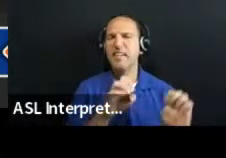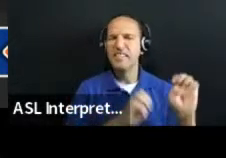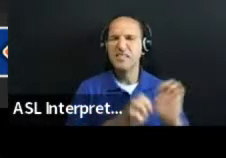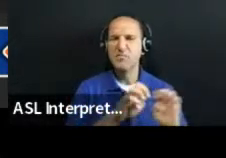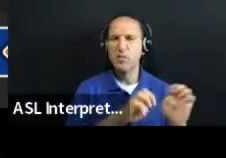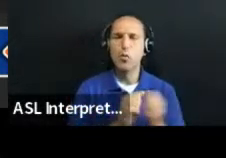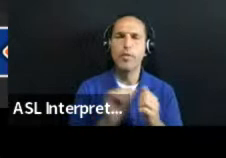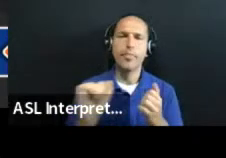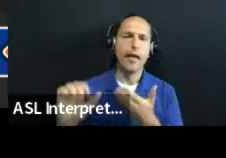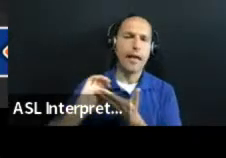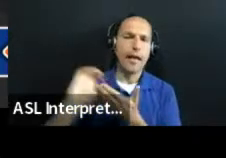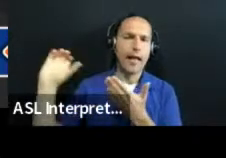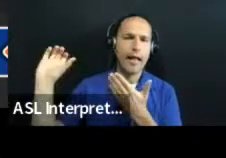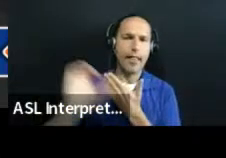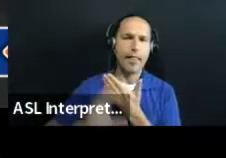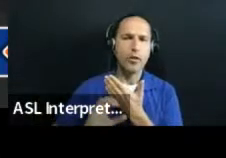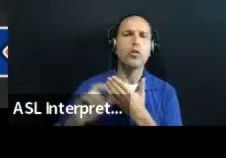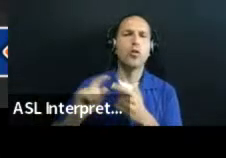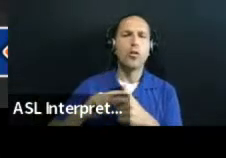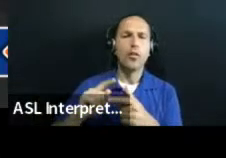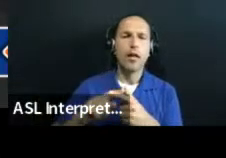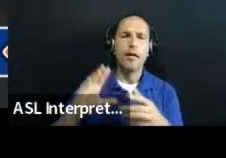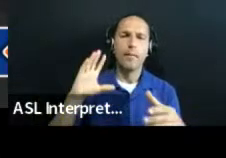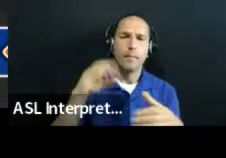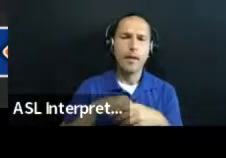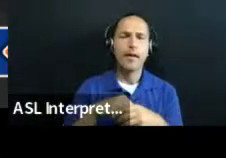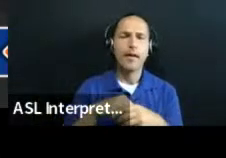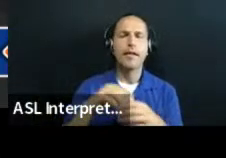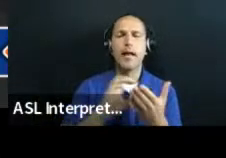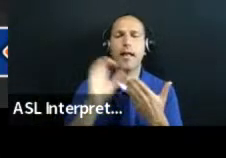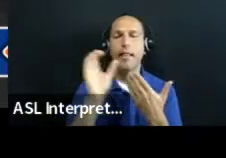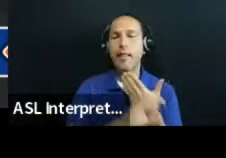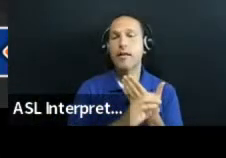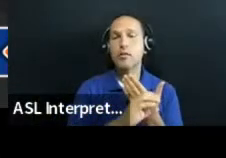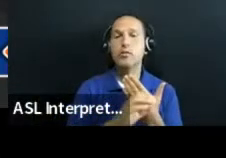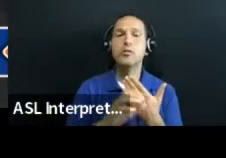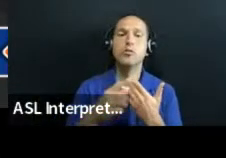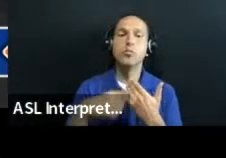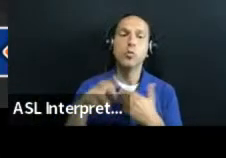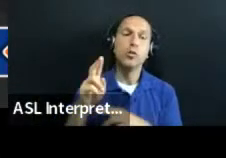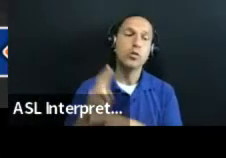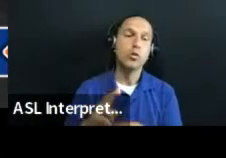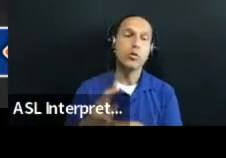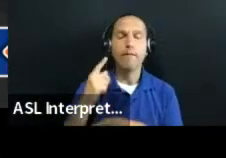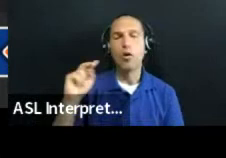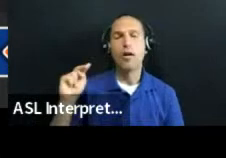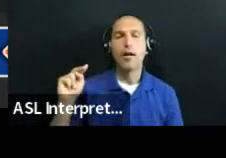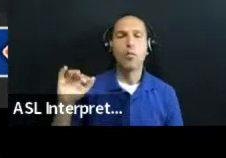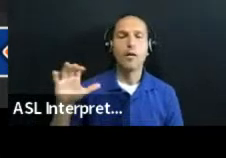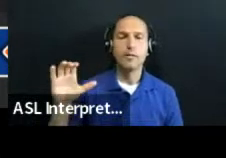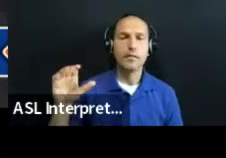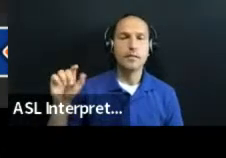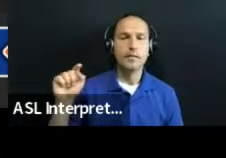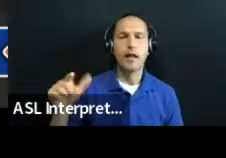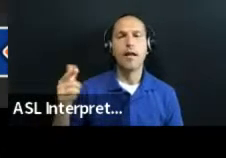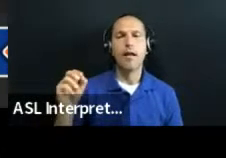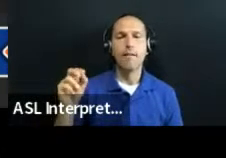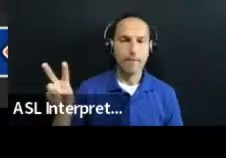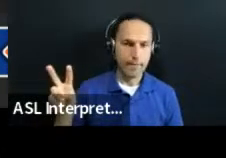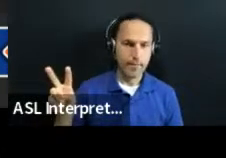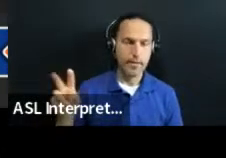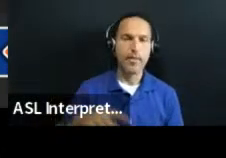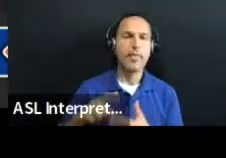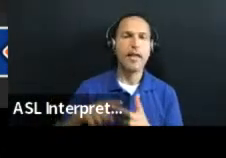a calendar, an embedded calendar that we want to be using on nyc.gov so